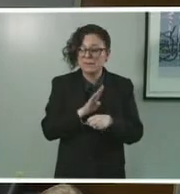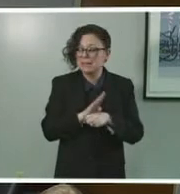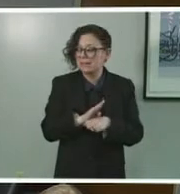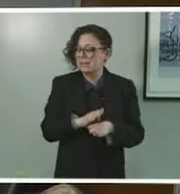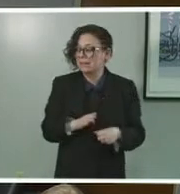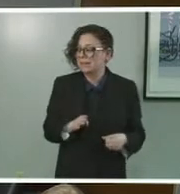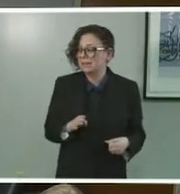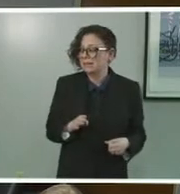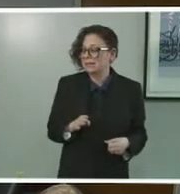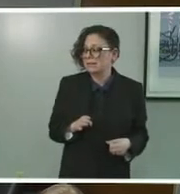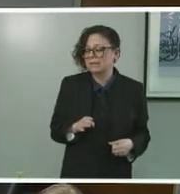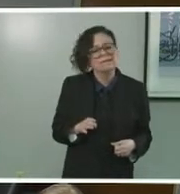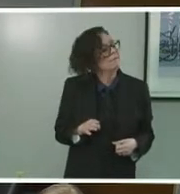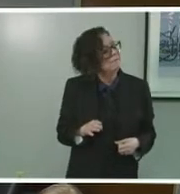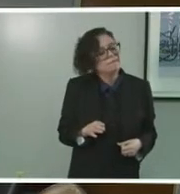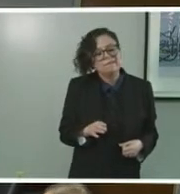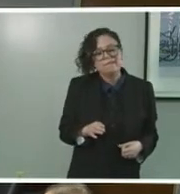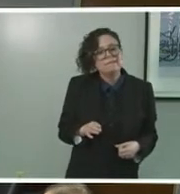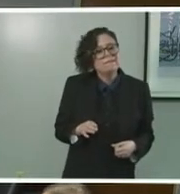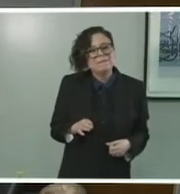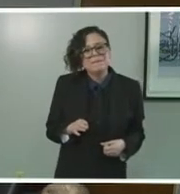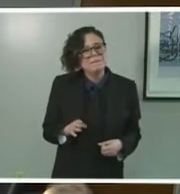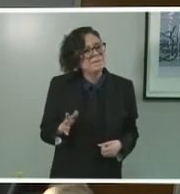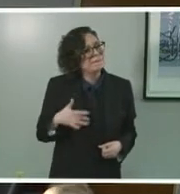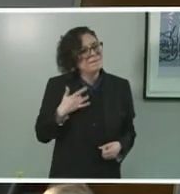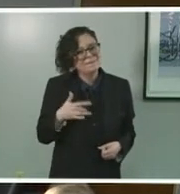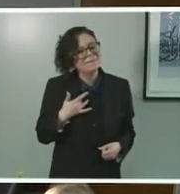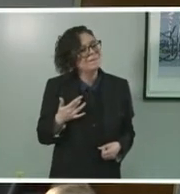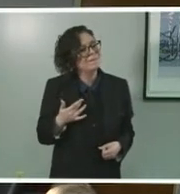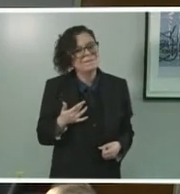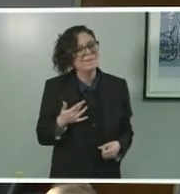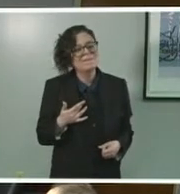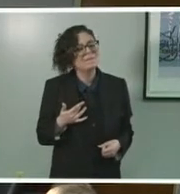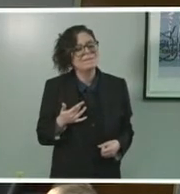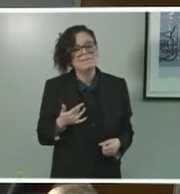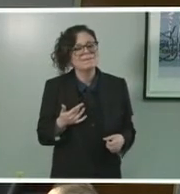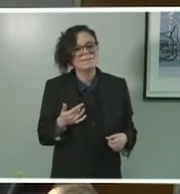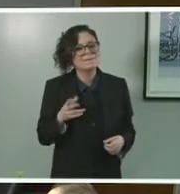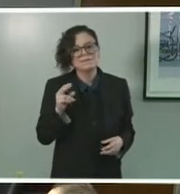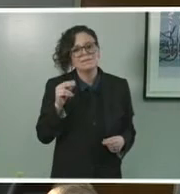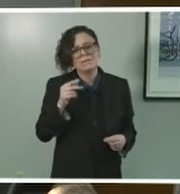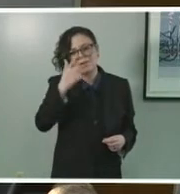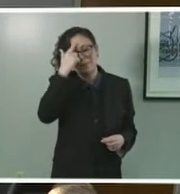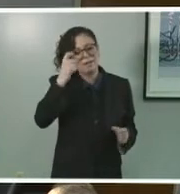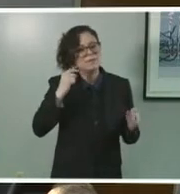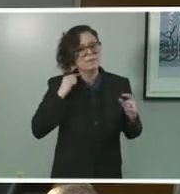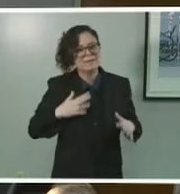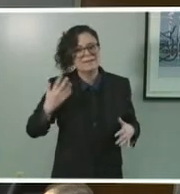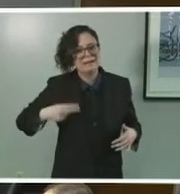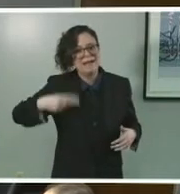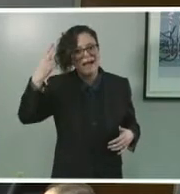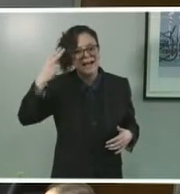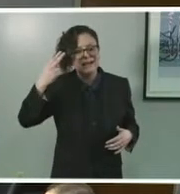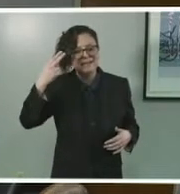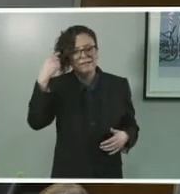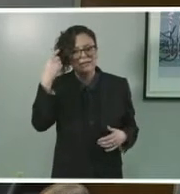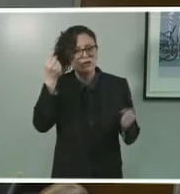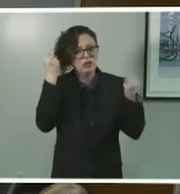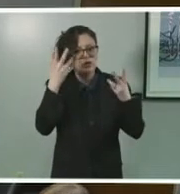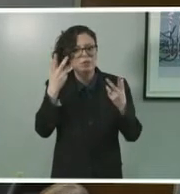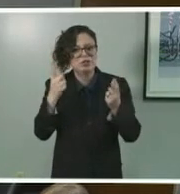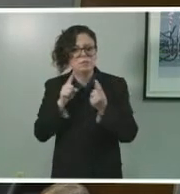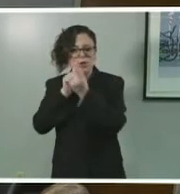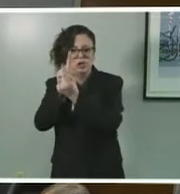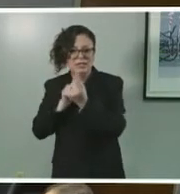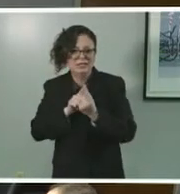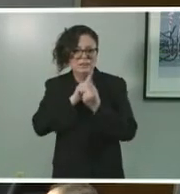of an exemption that would fall into. No, especially with the risk gets great. There's all the person-to-person contact with